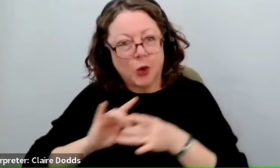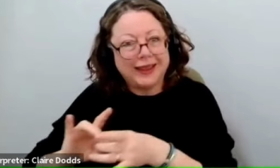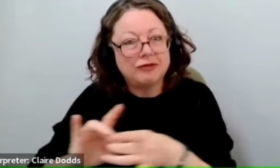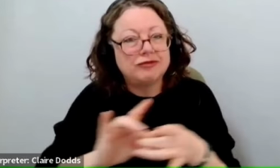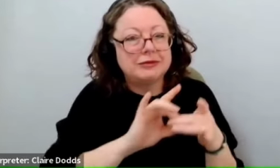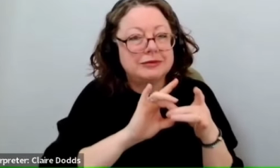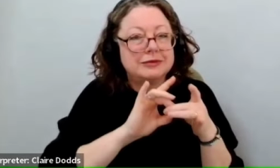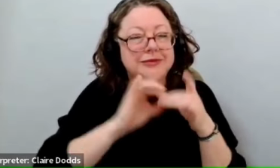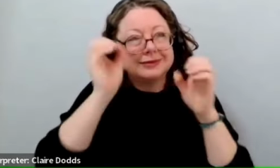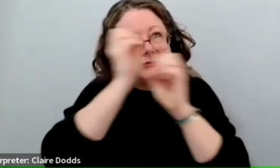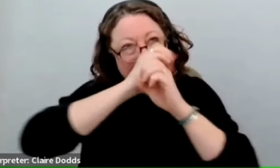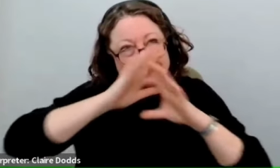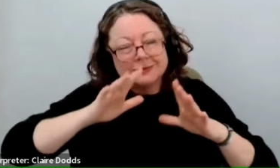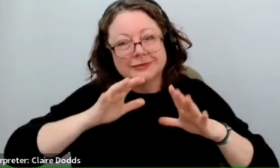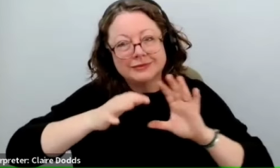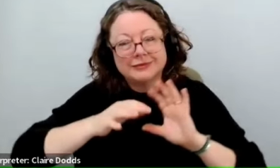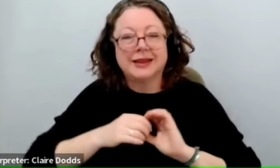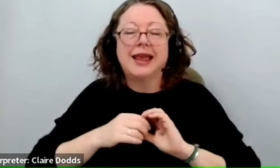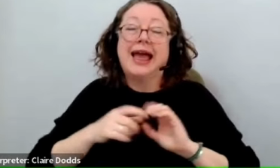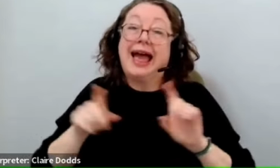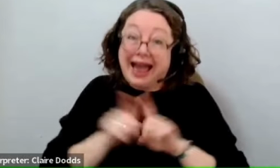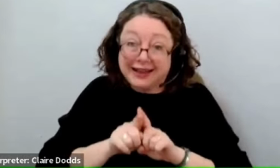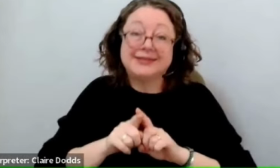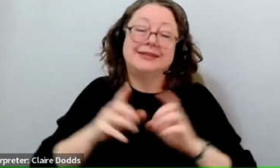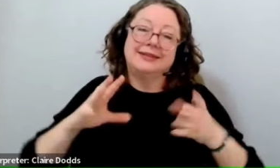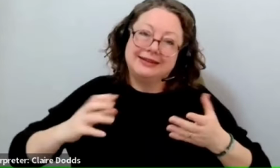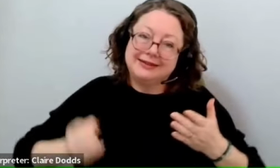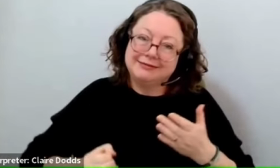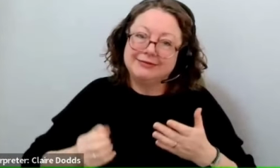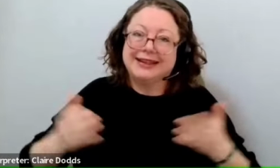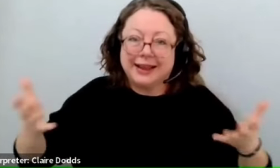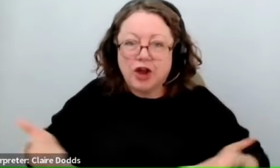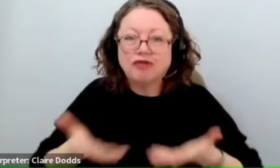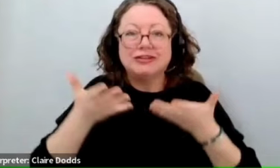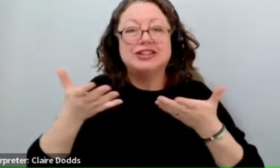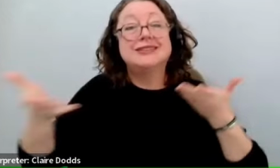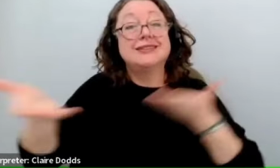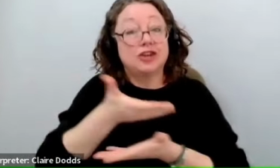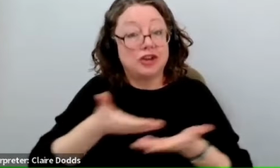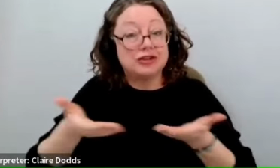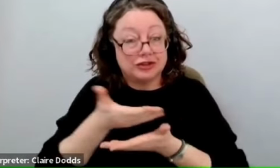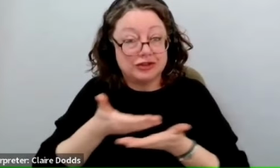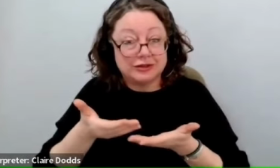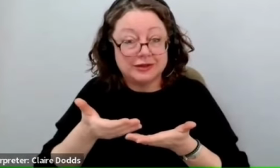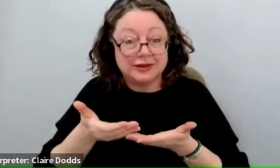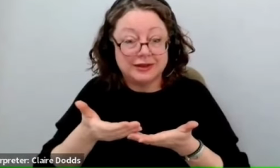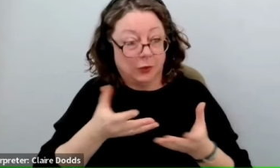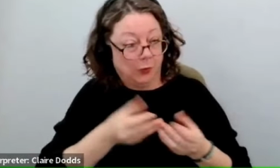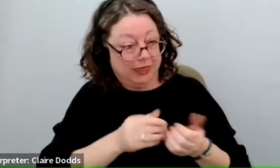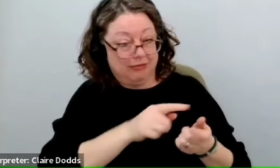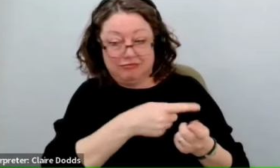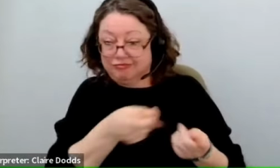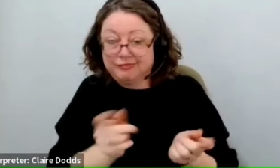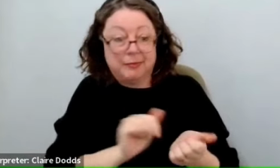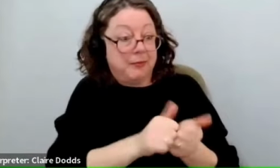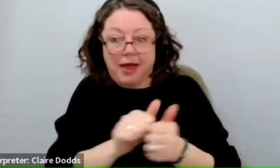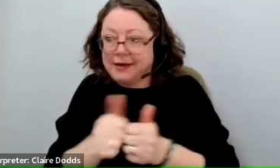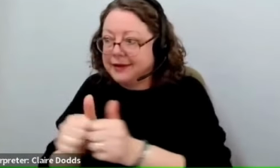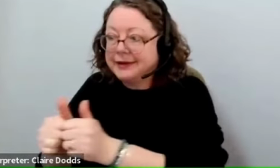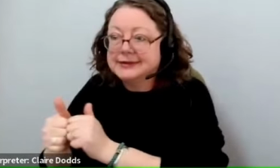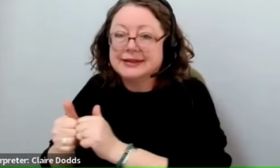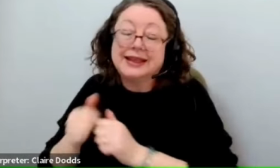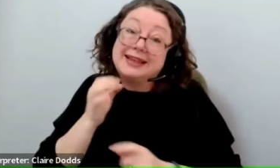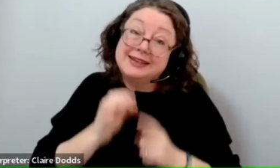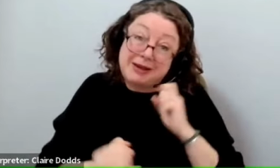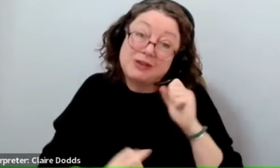of coherence. And as you said, Peter, creates those discussions, which are the most important thing, particularly across